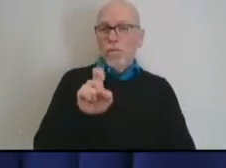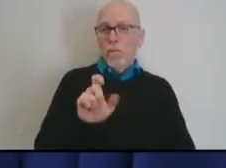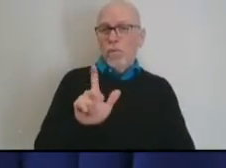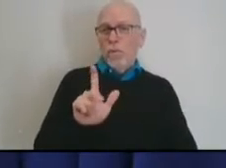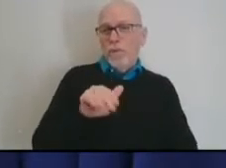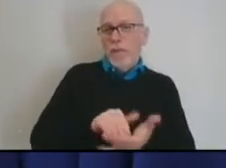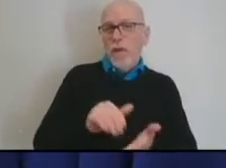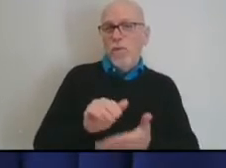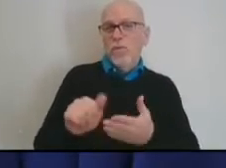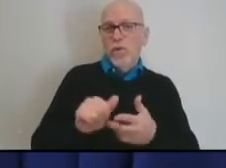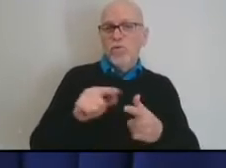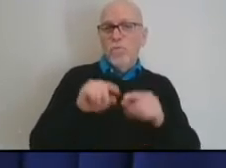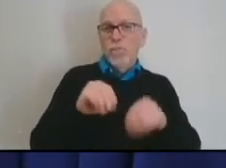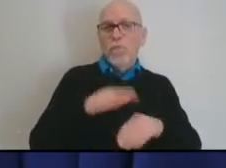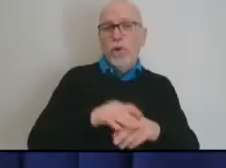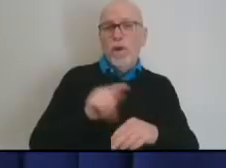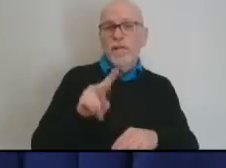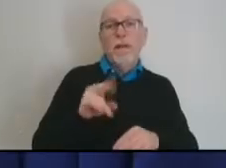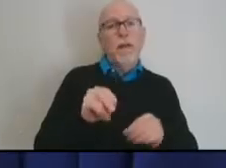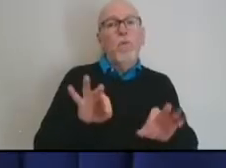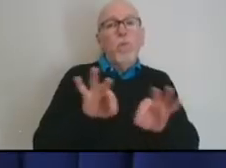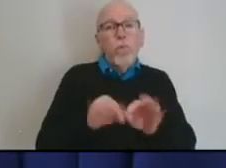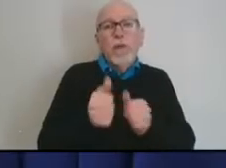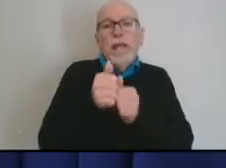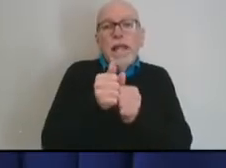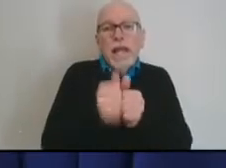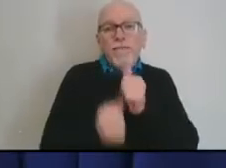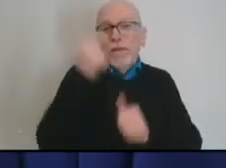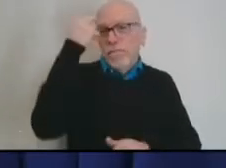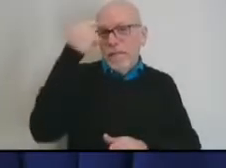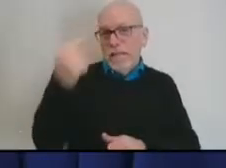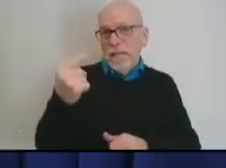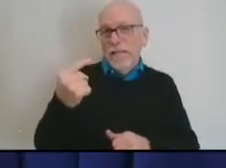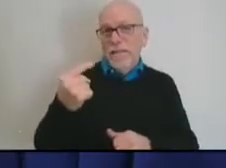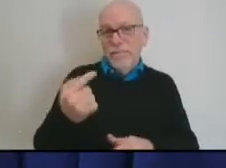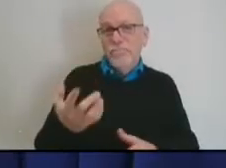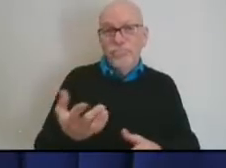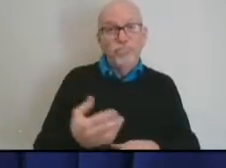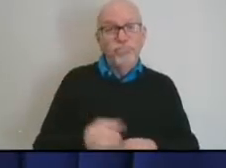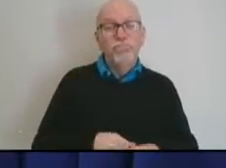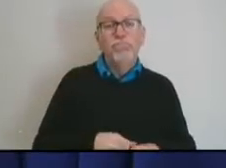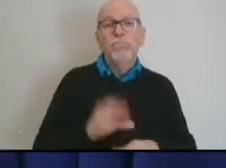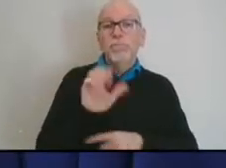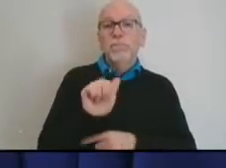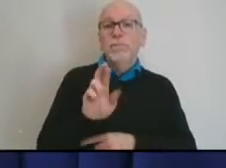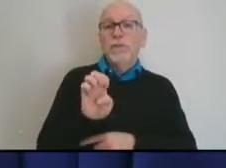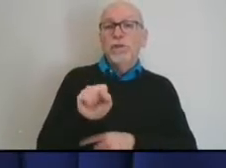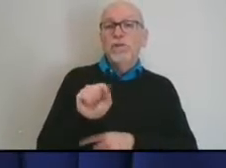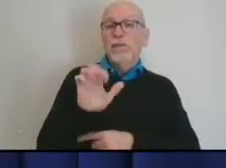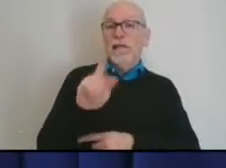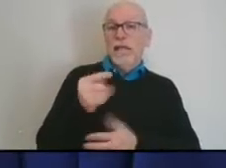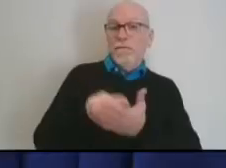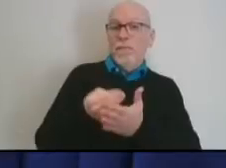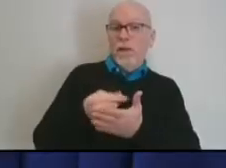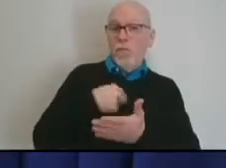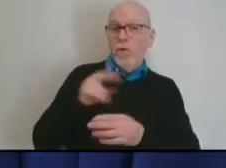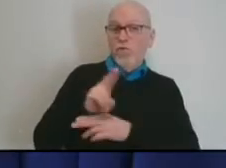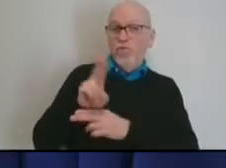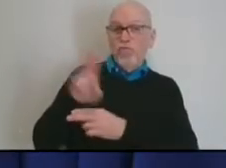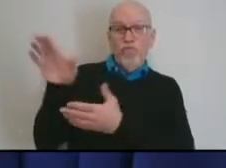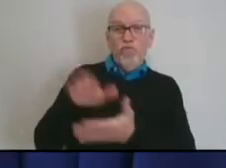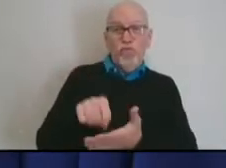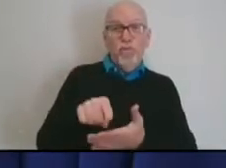and worth every single penny of it. The CARES Act dollars that we used